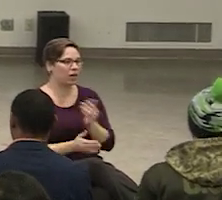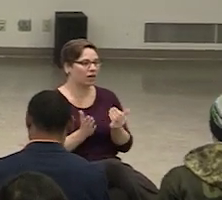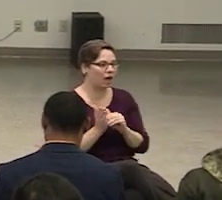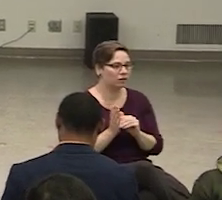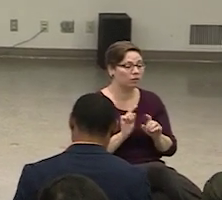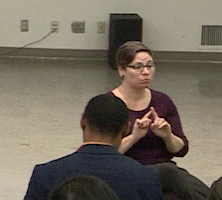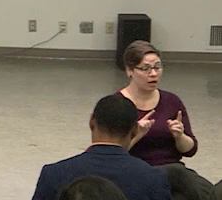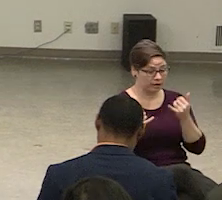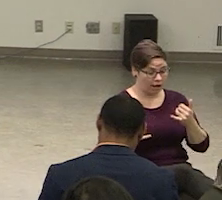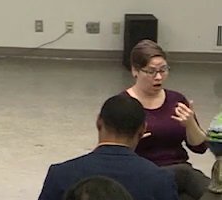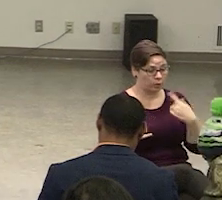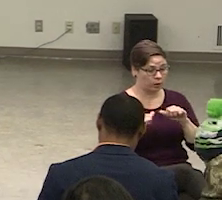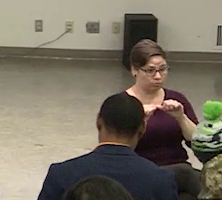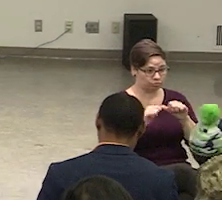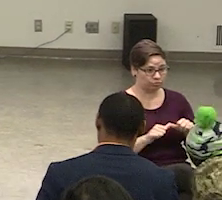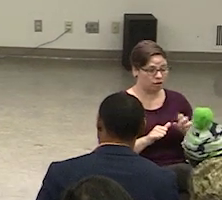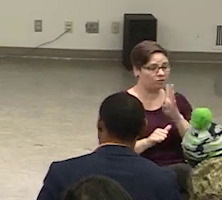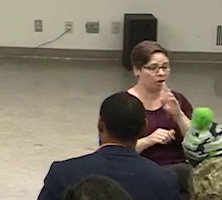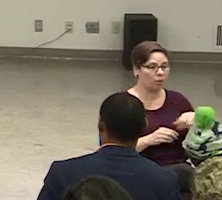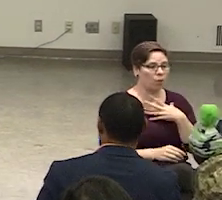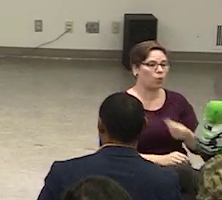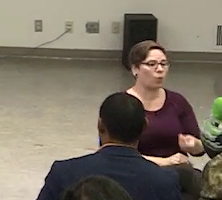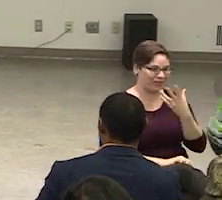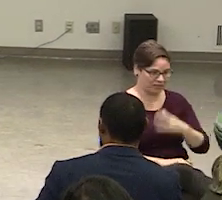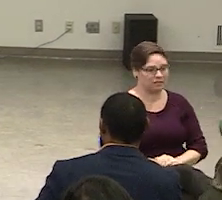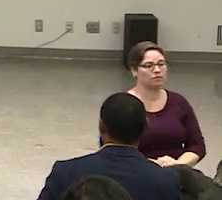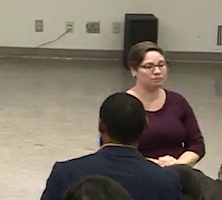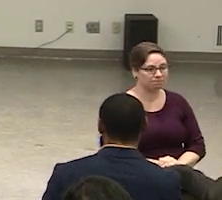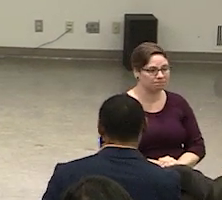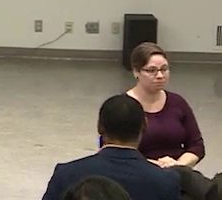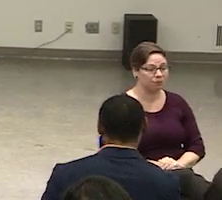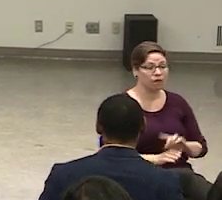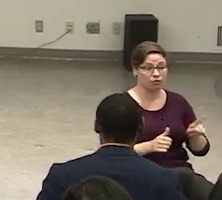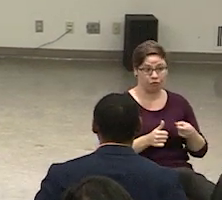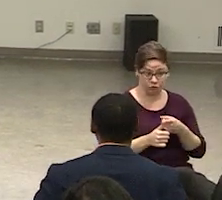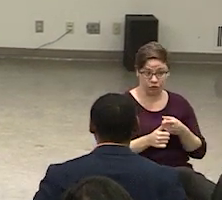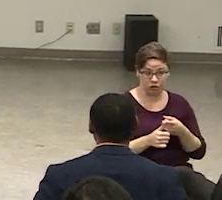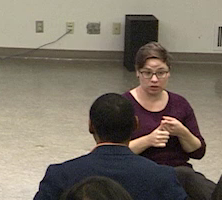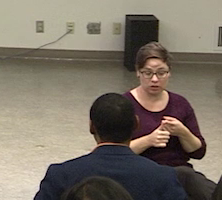bit about whiteness. And I first want to think, as a group,